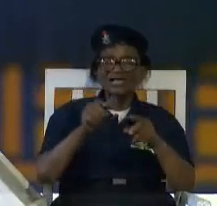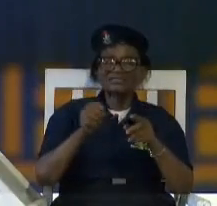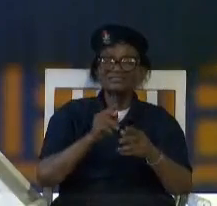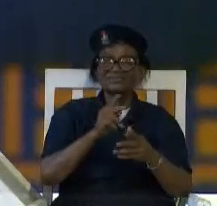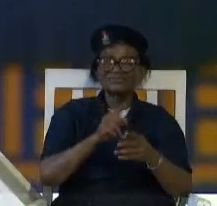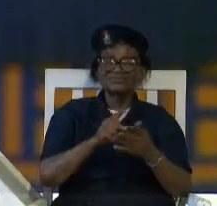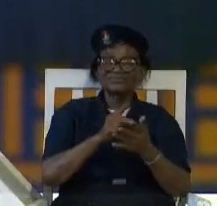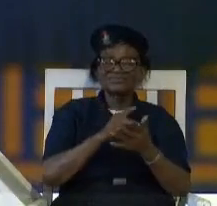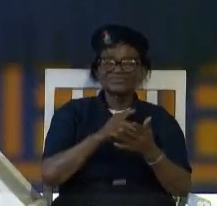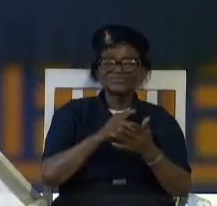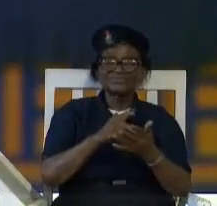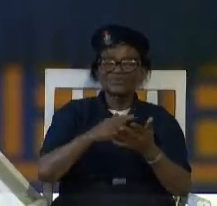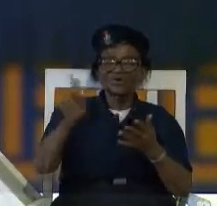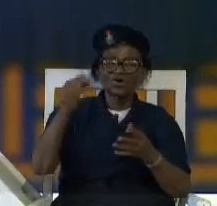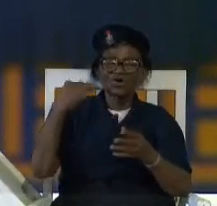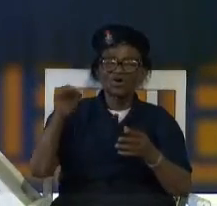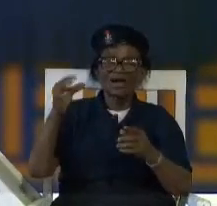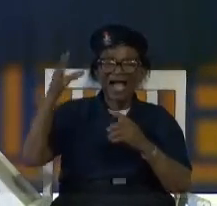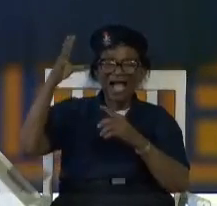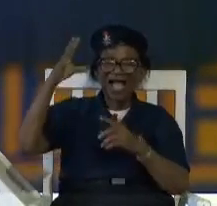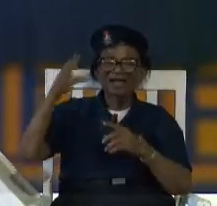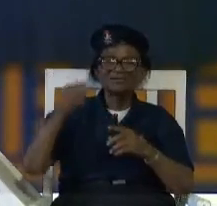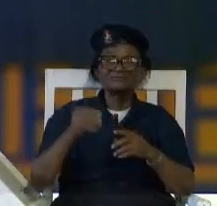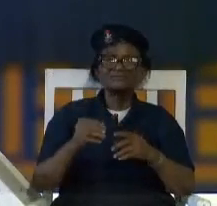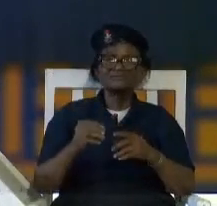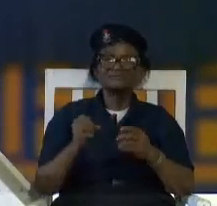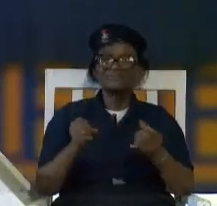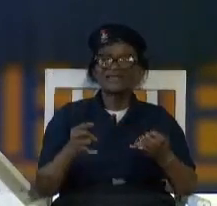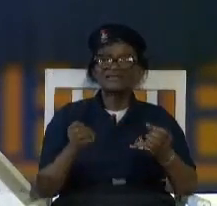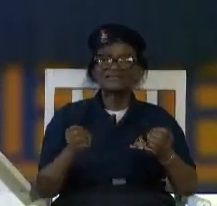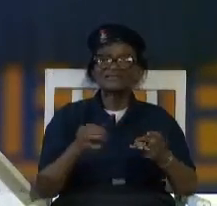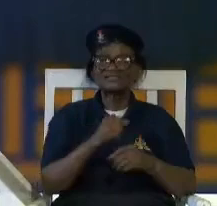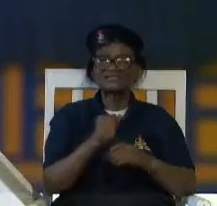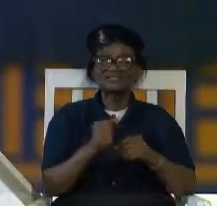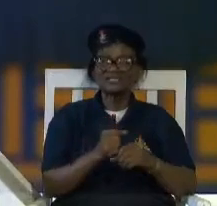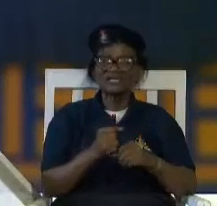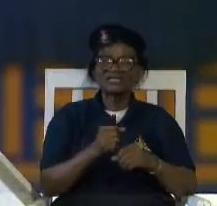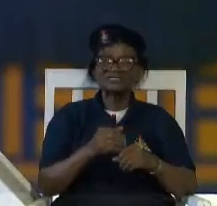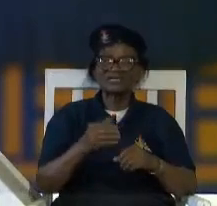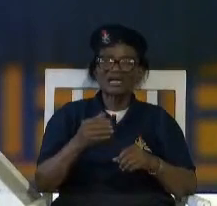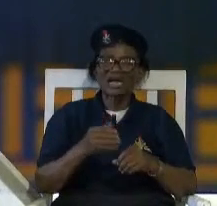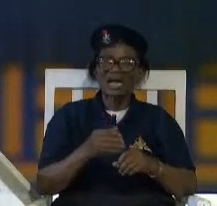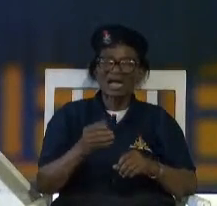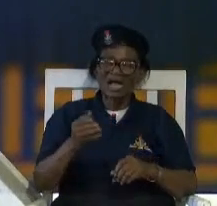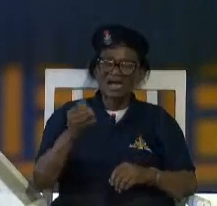years ago, more than 30 years ago. You might find it at the